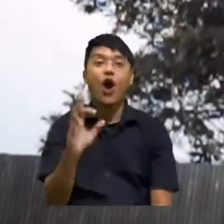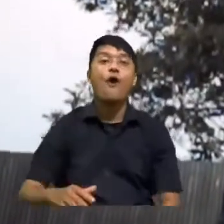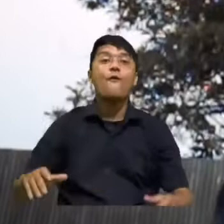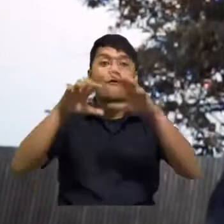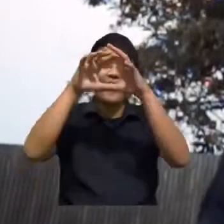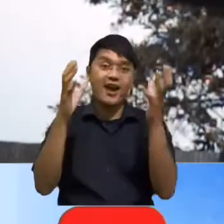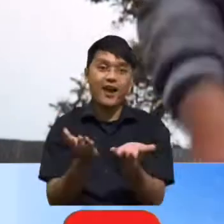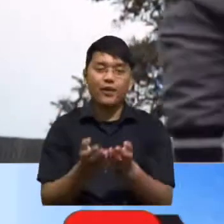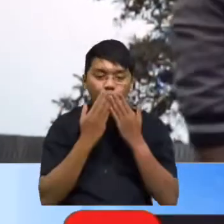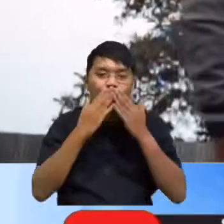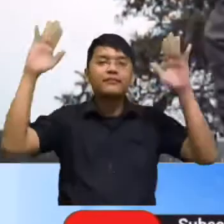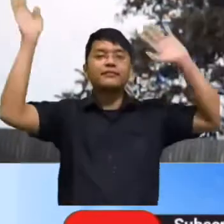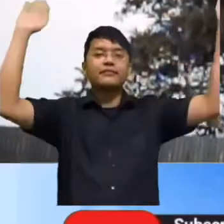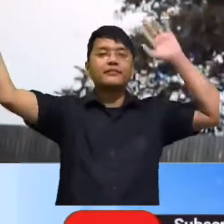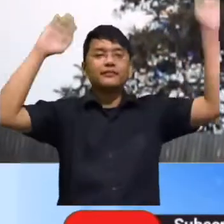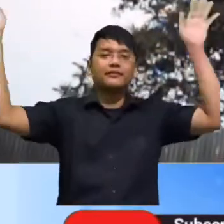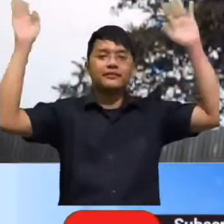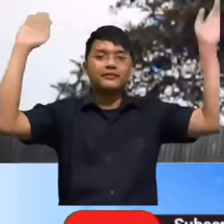Goodbye. Bye.